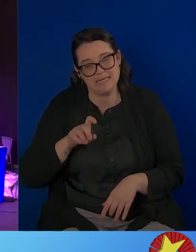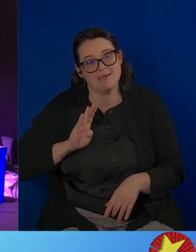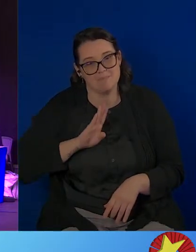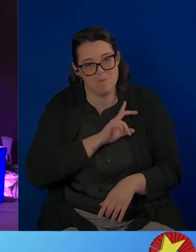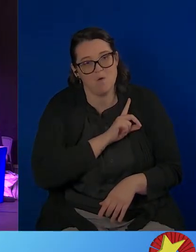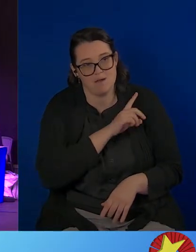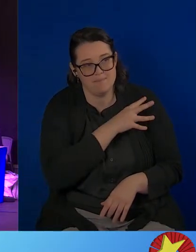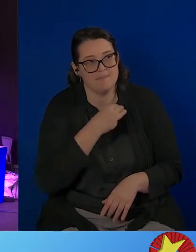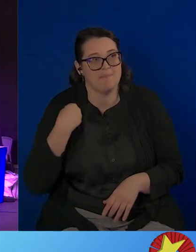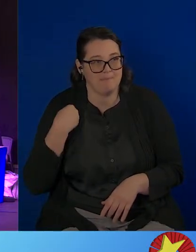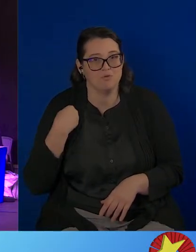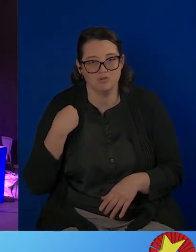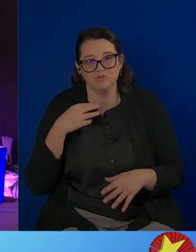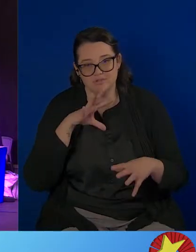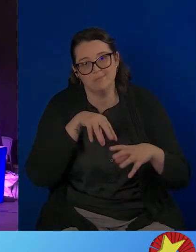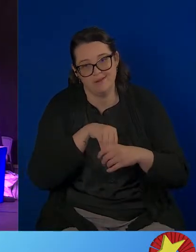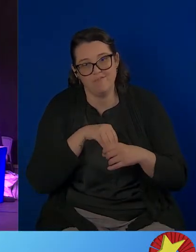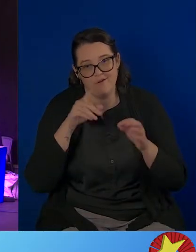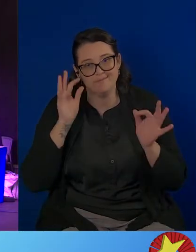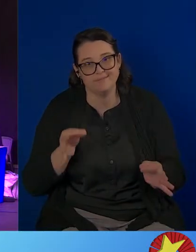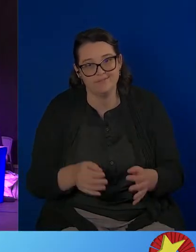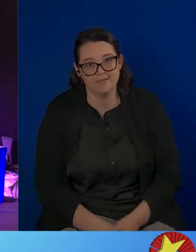to attend those.